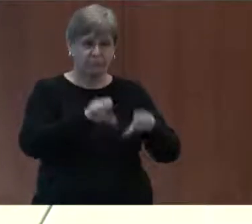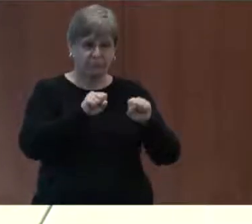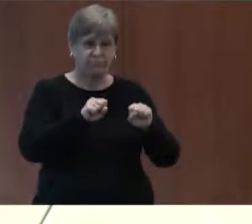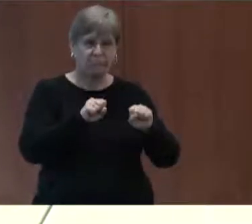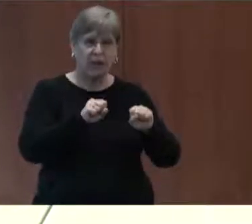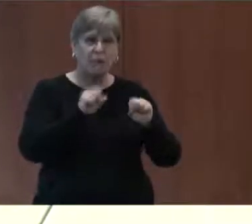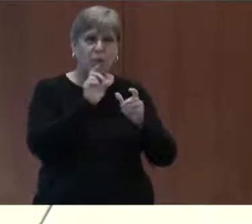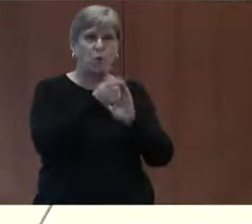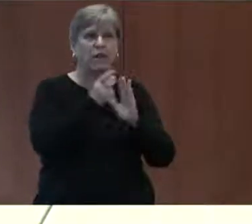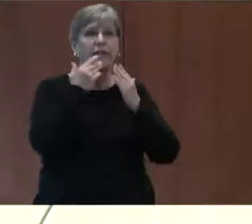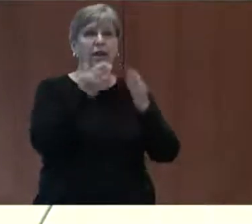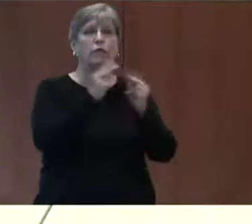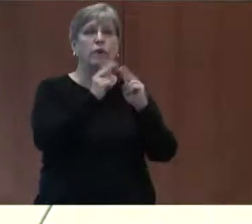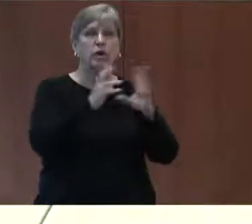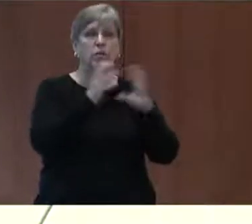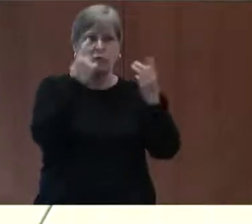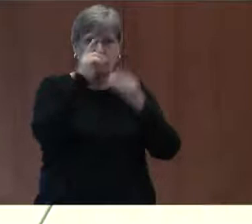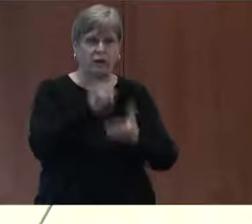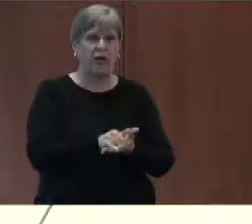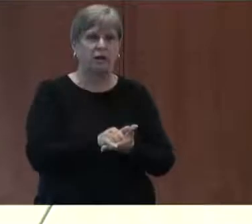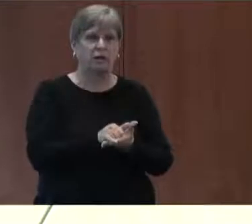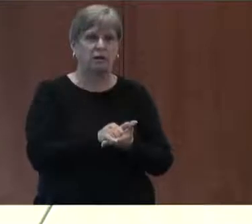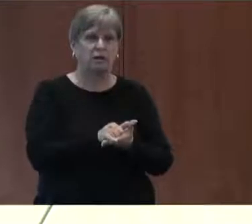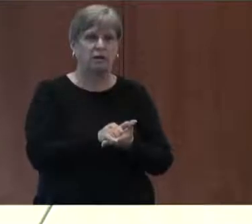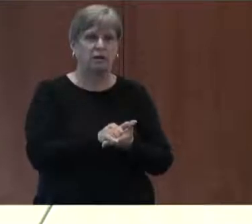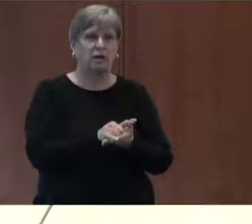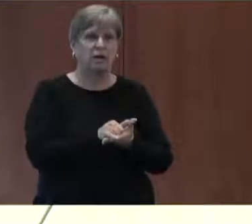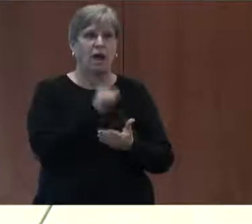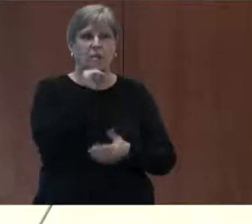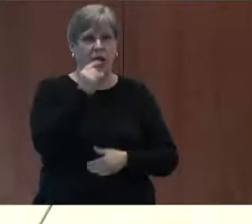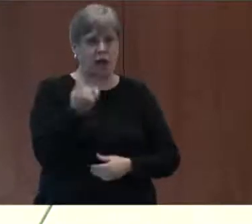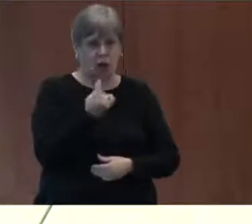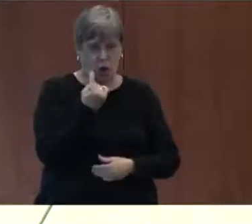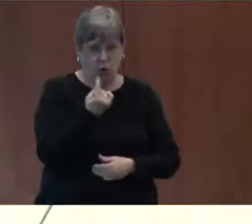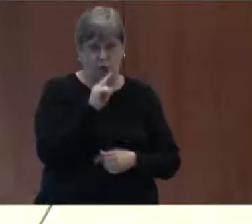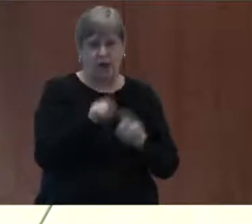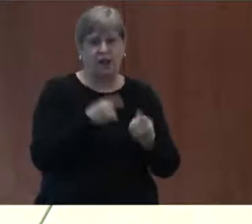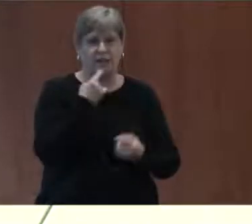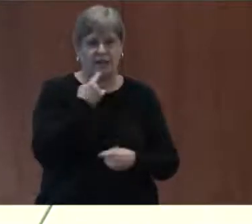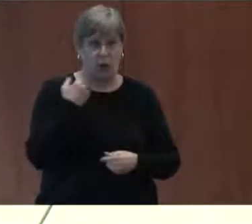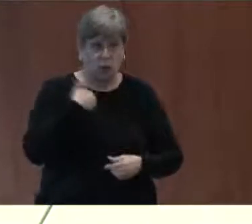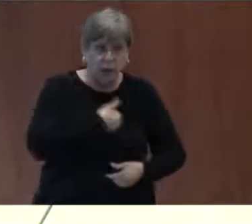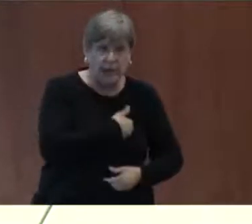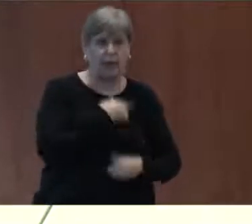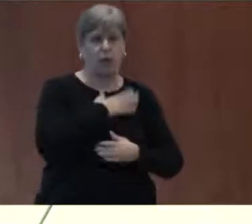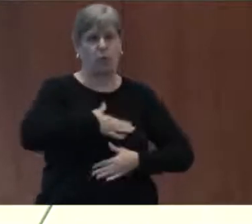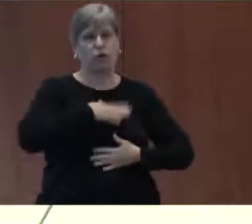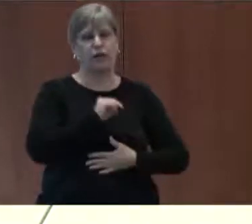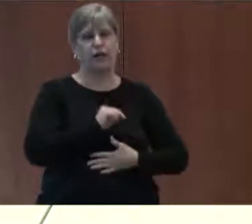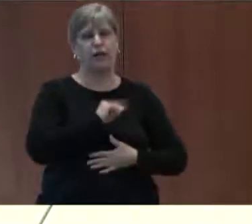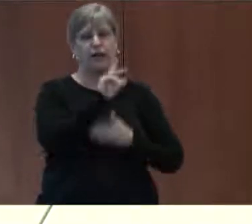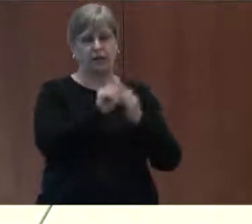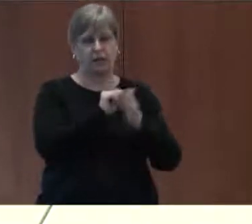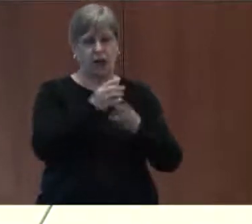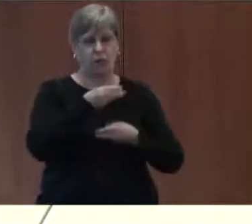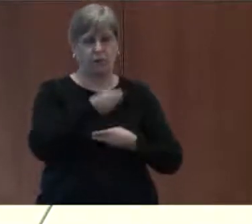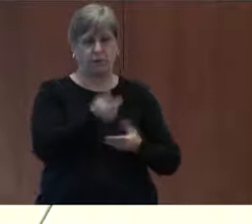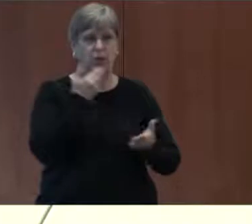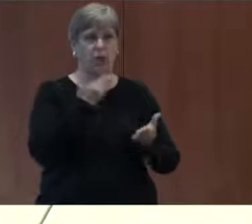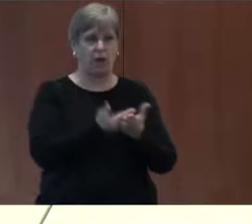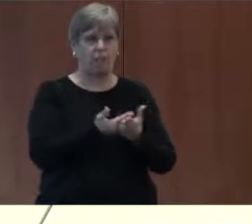minute to thank you very much for that. I'm not alone when I say we appreciated it. And the time was spent